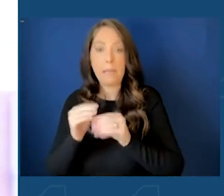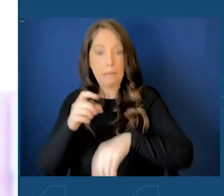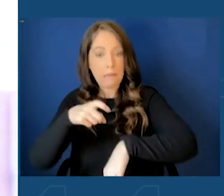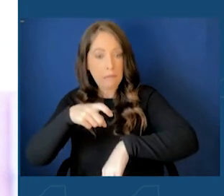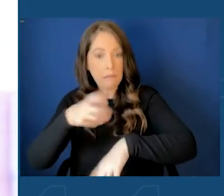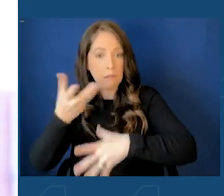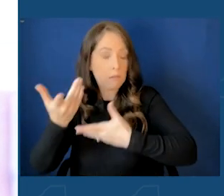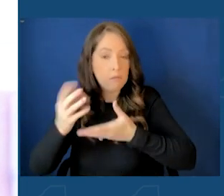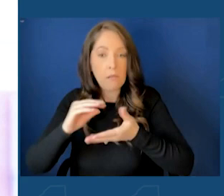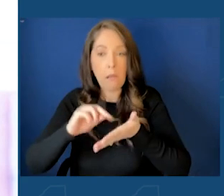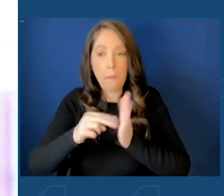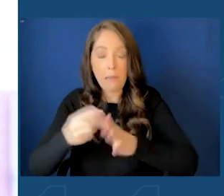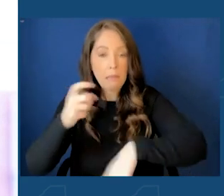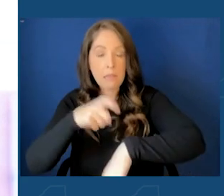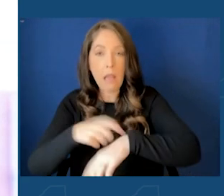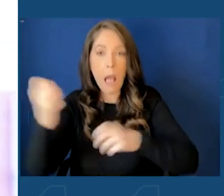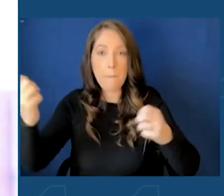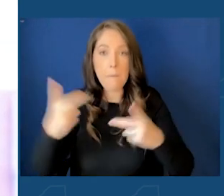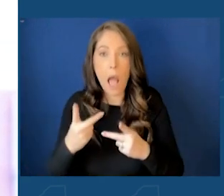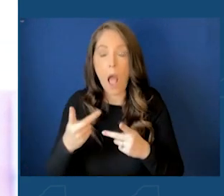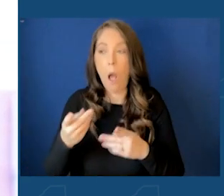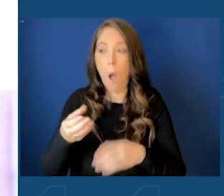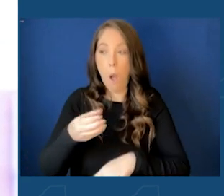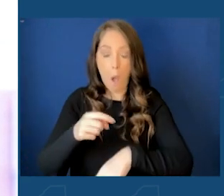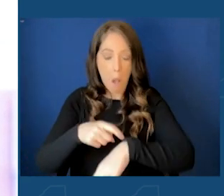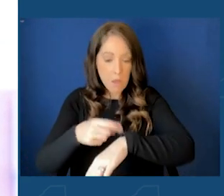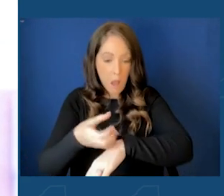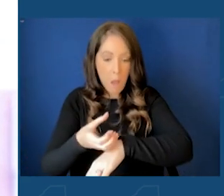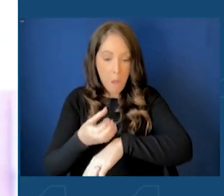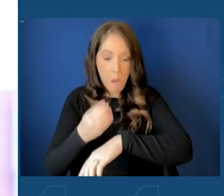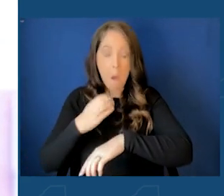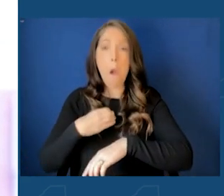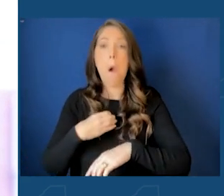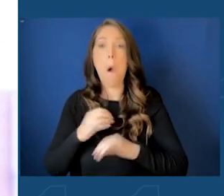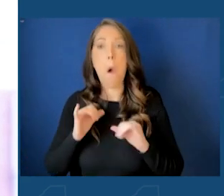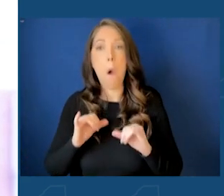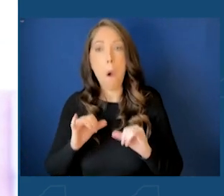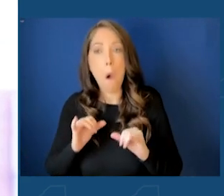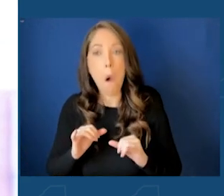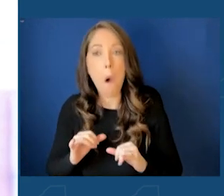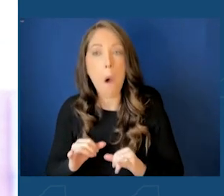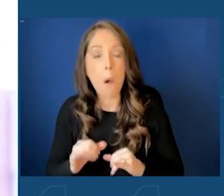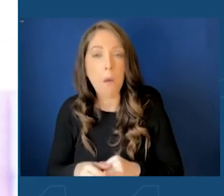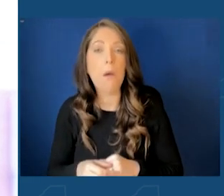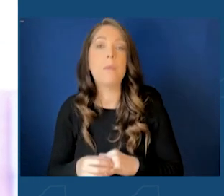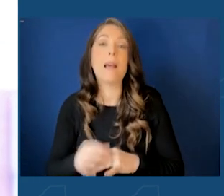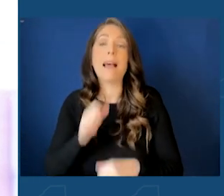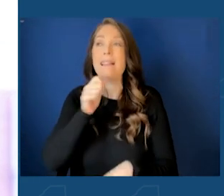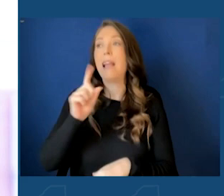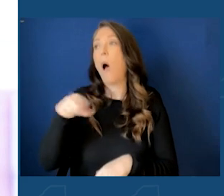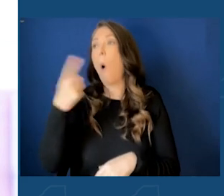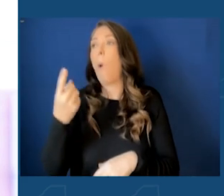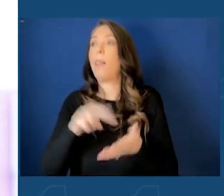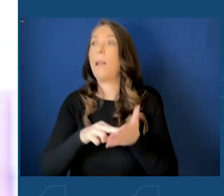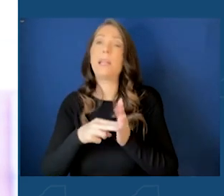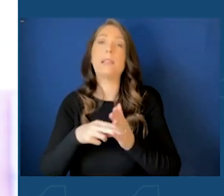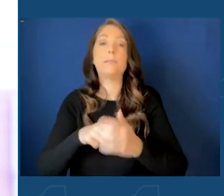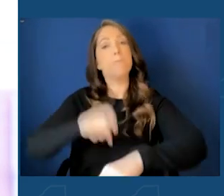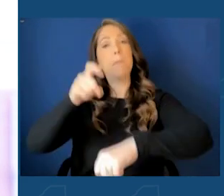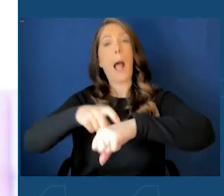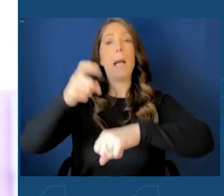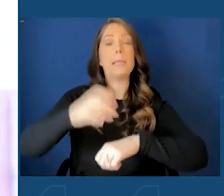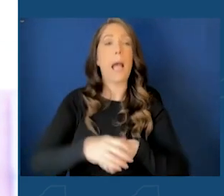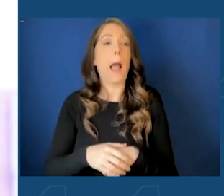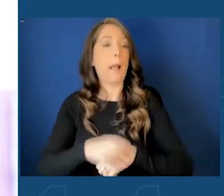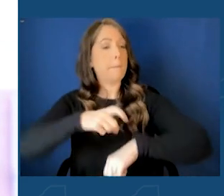of the transportation systems that actually work for you. And it's not just being there on time and saving time, it's also having